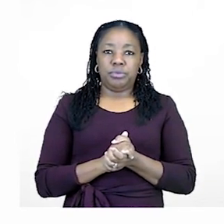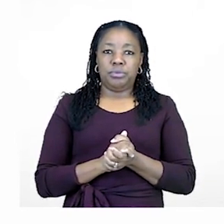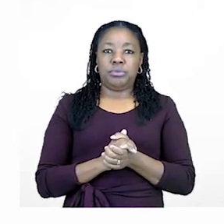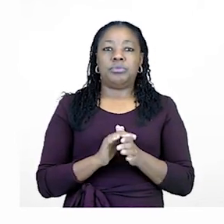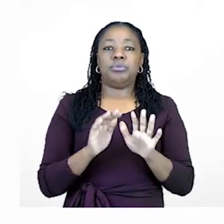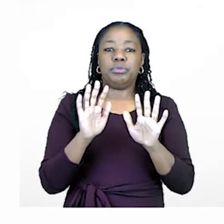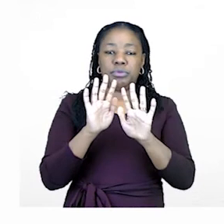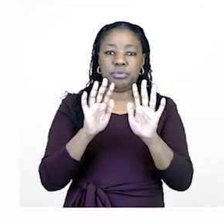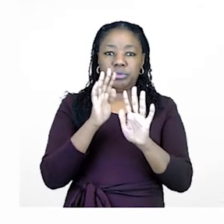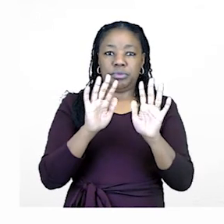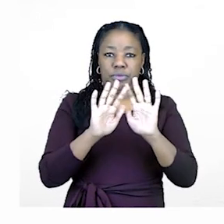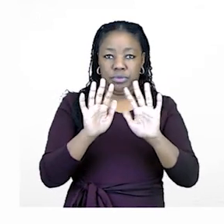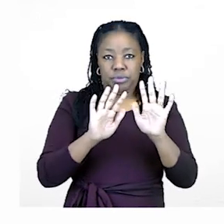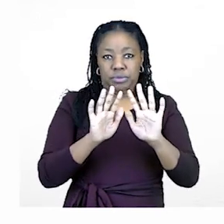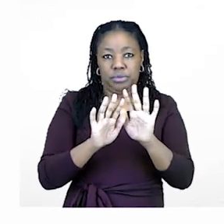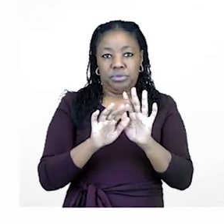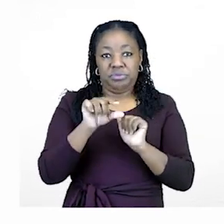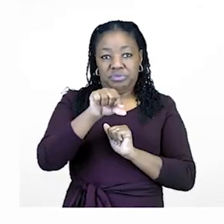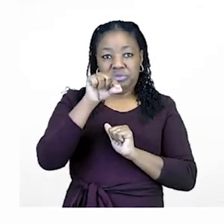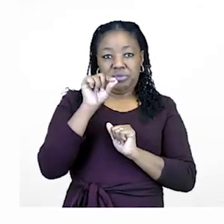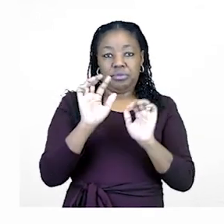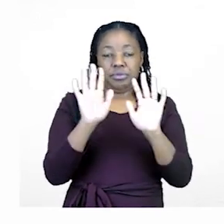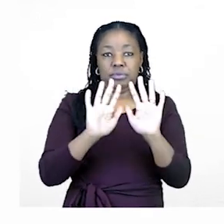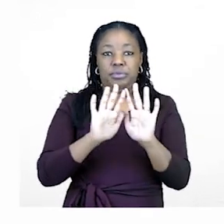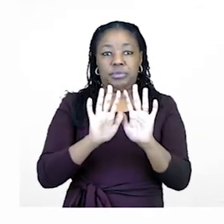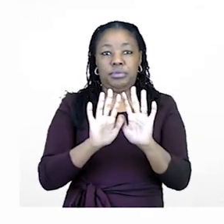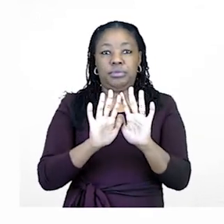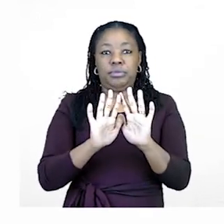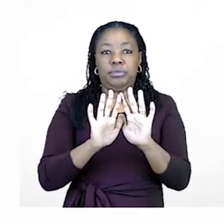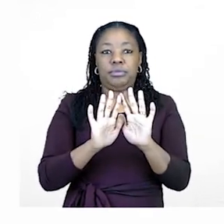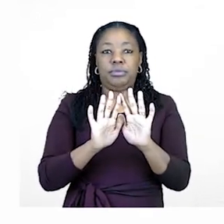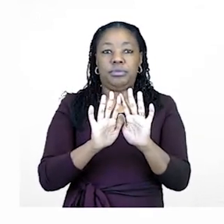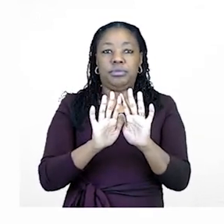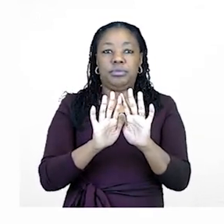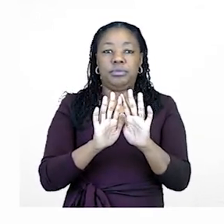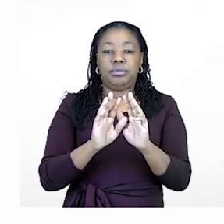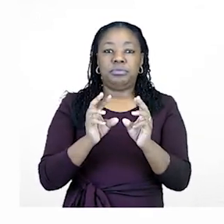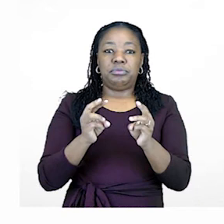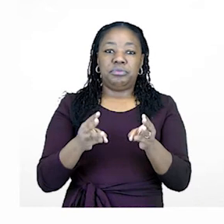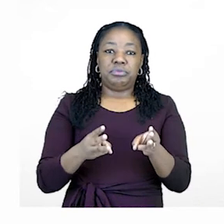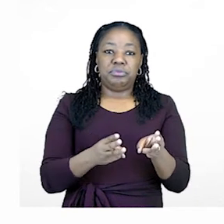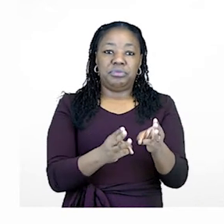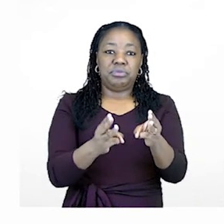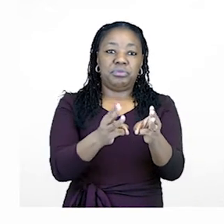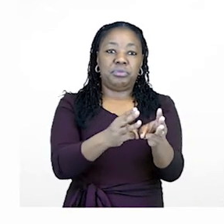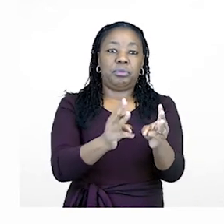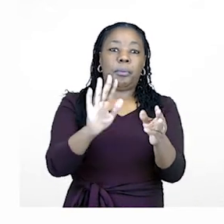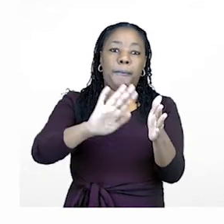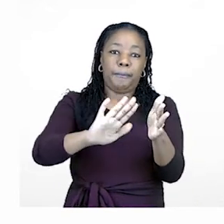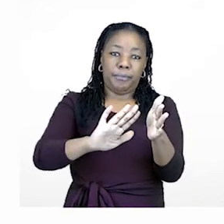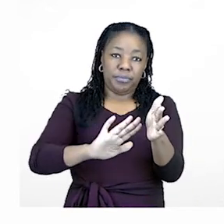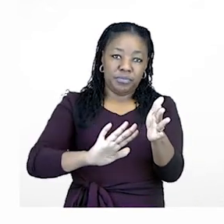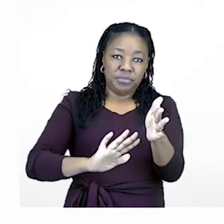color. One color, it can be any color, and you're going to direct the shepherd from where he